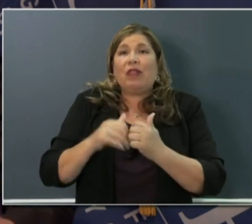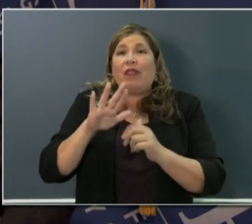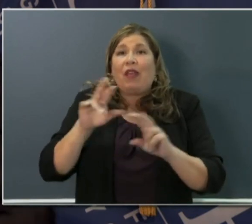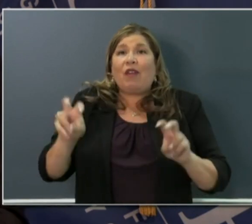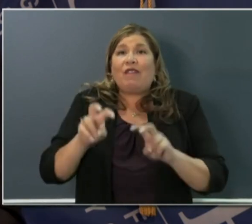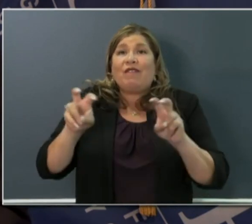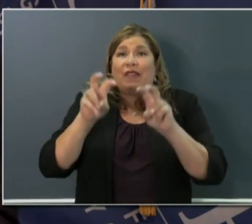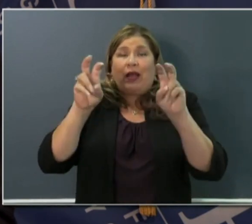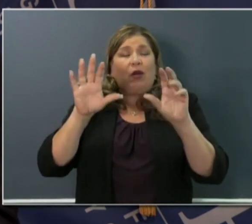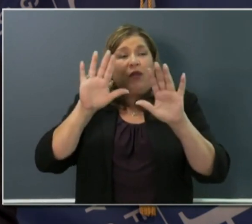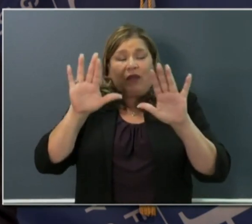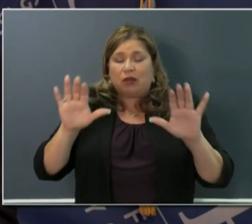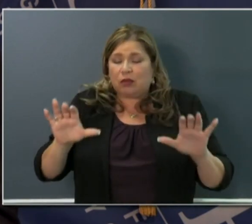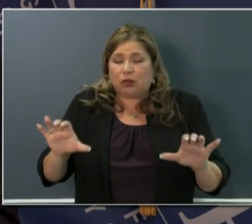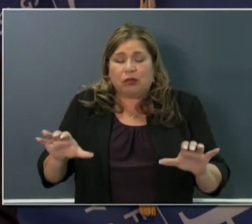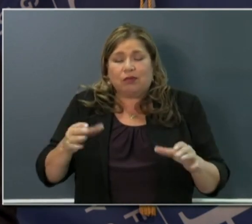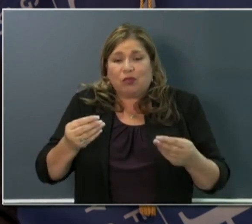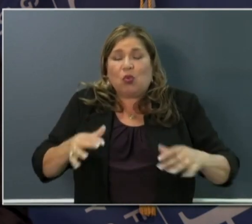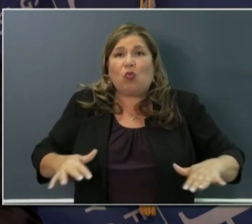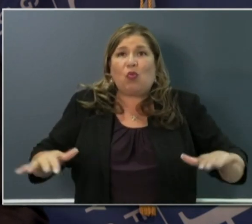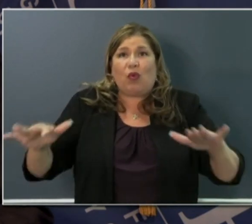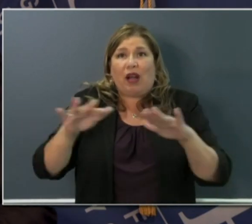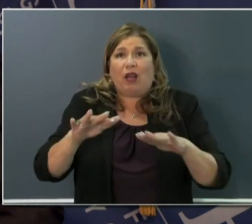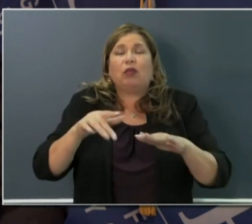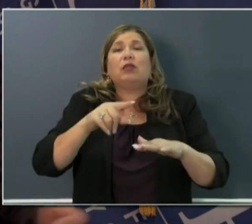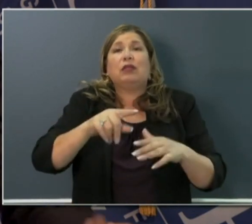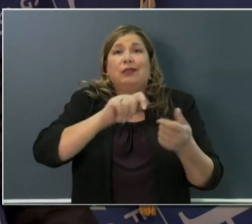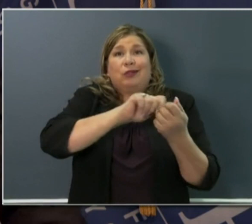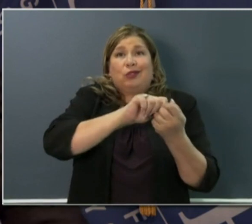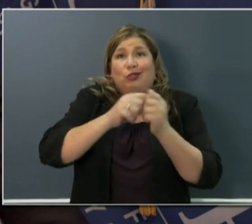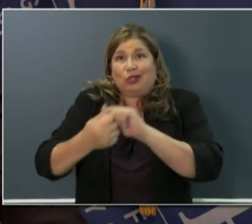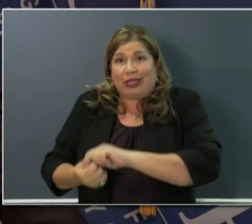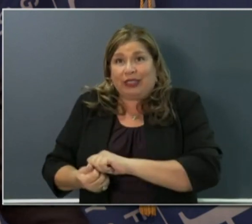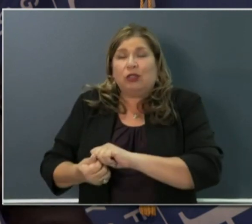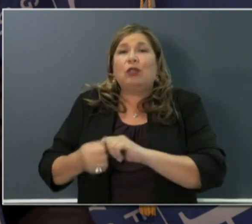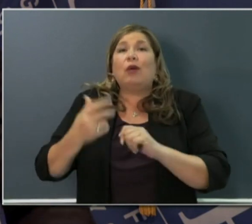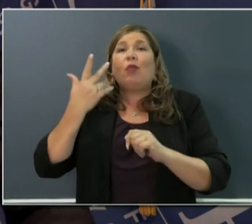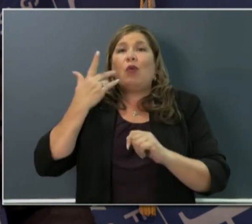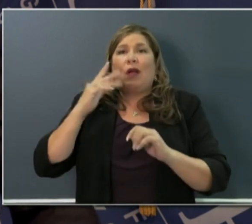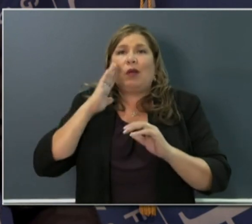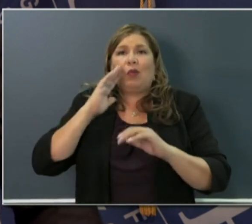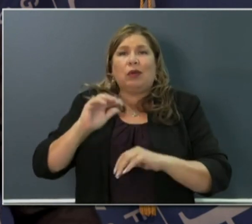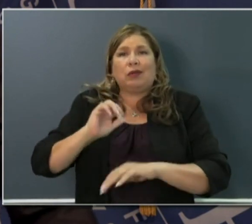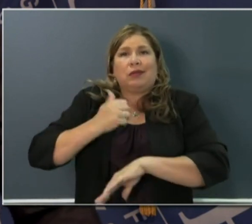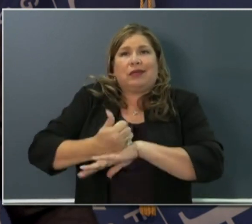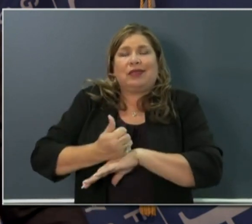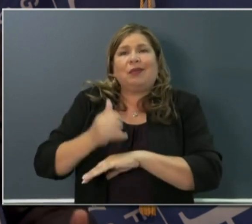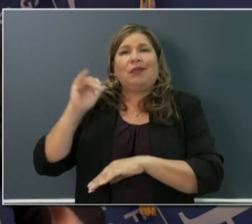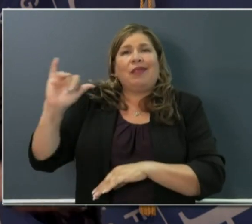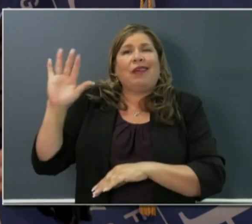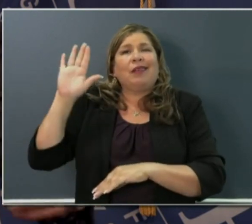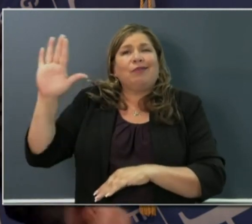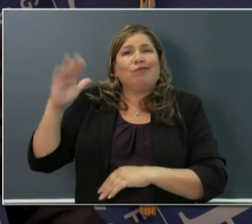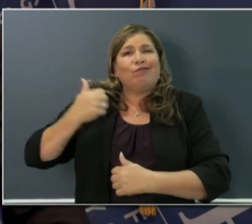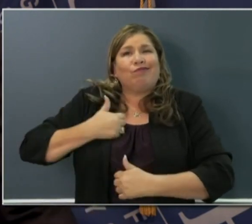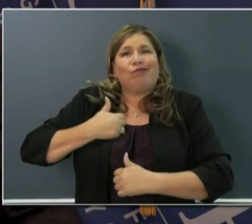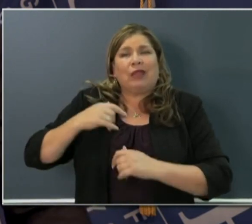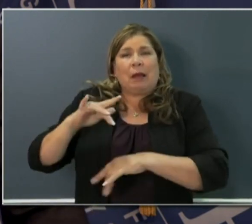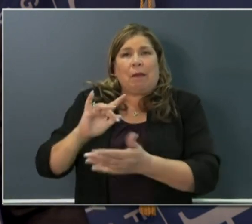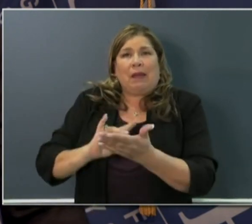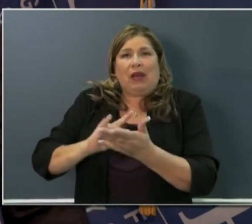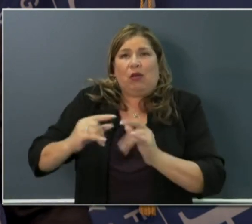of converting those larger field medical stations that the president was generously